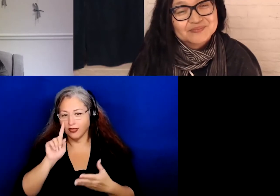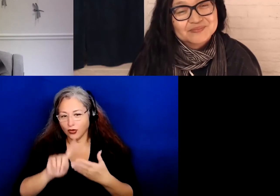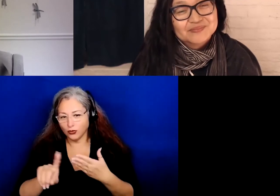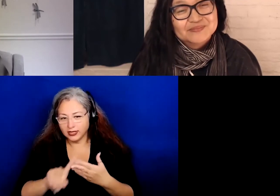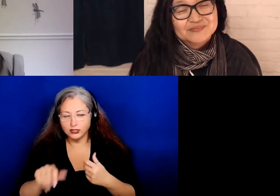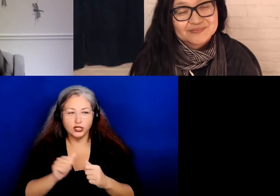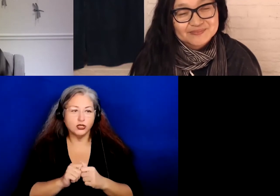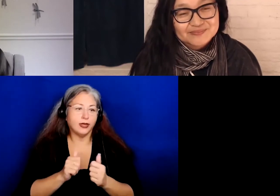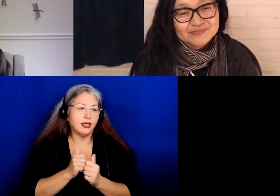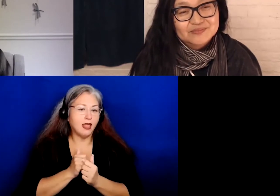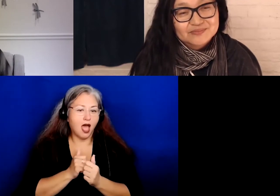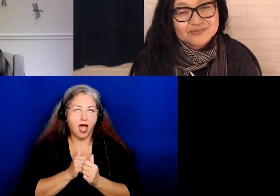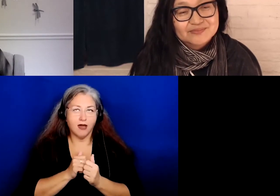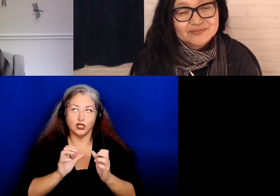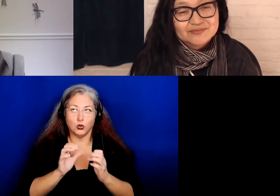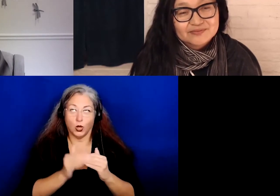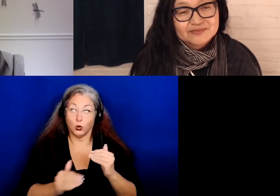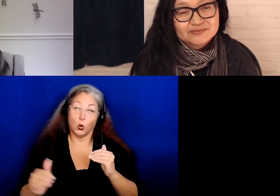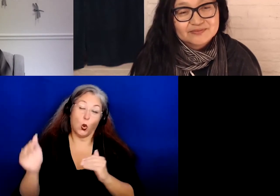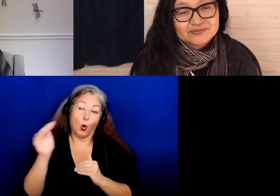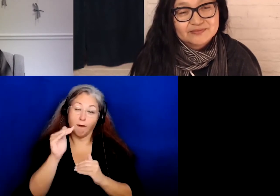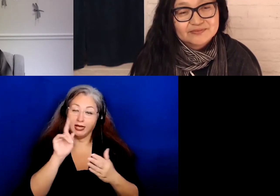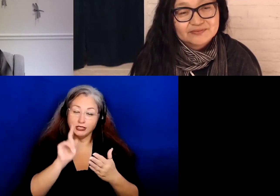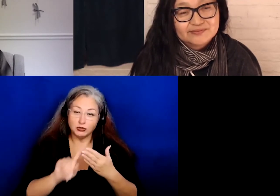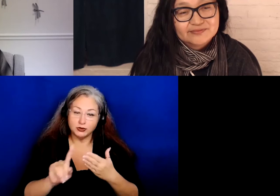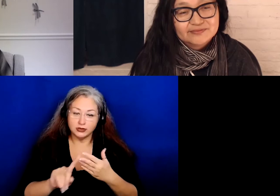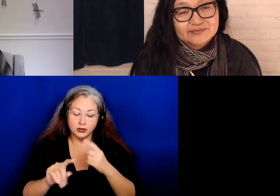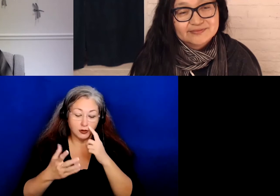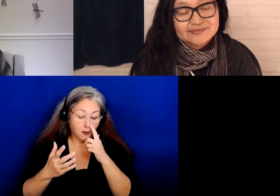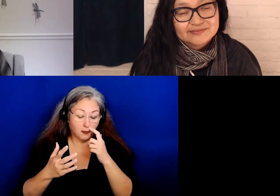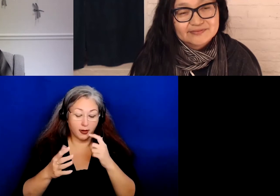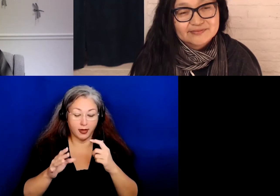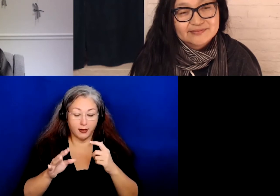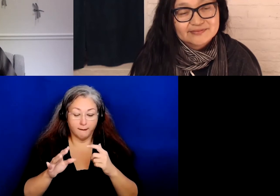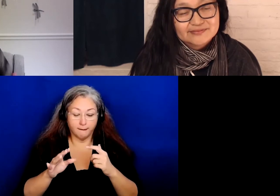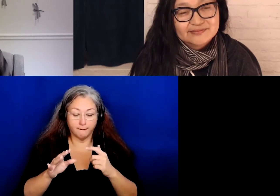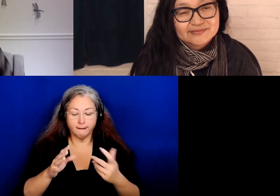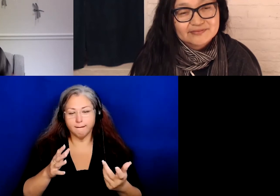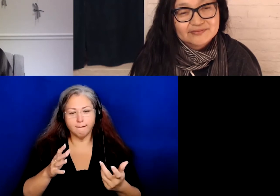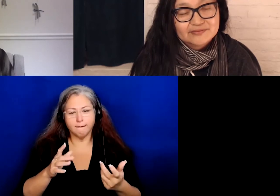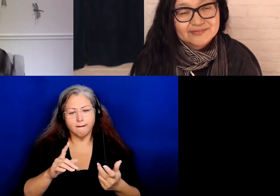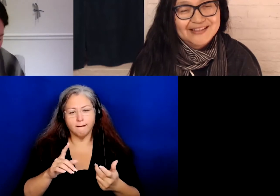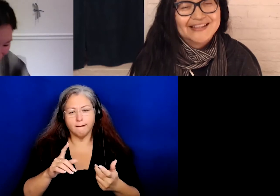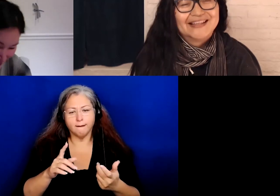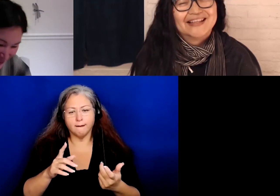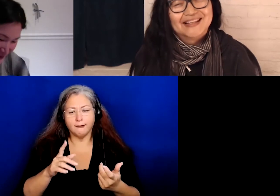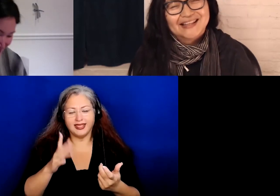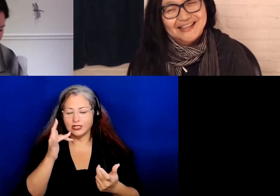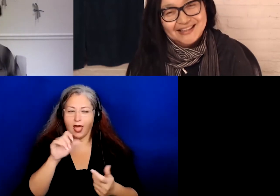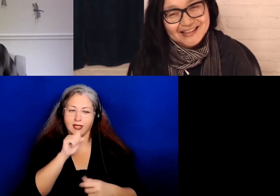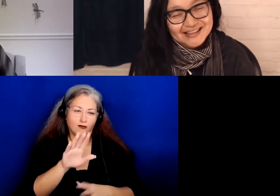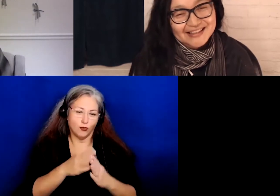love doing too much research. So you know, but this is why I love